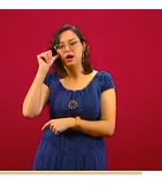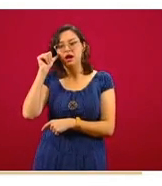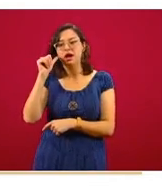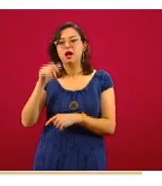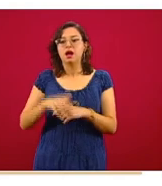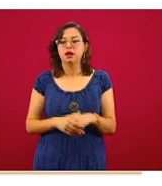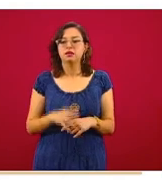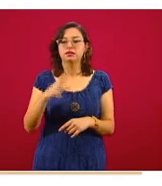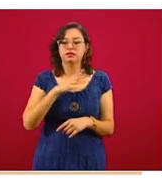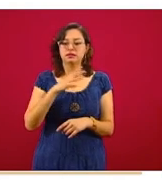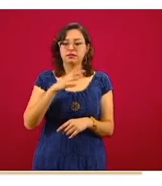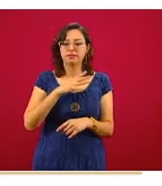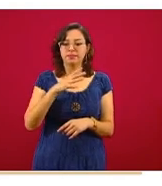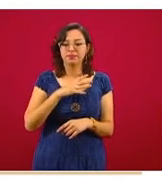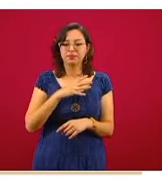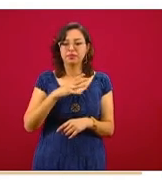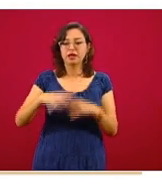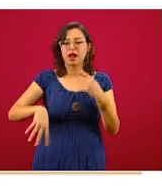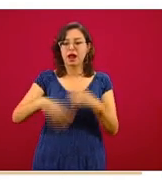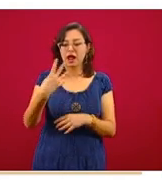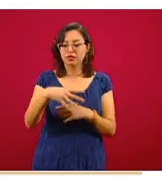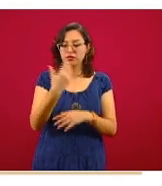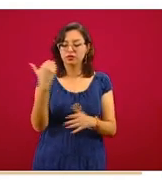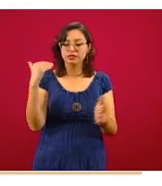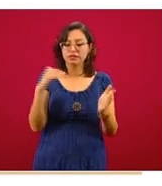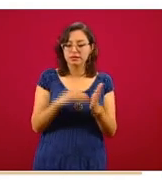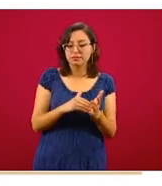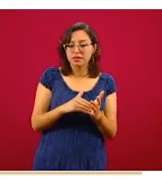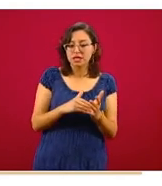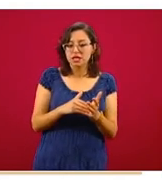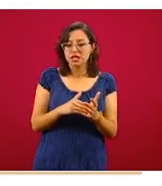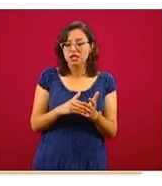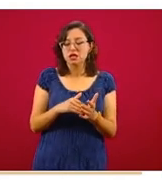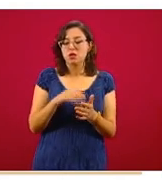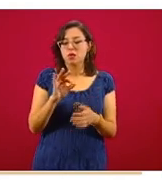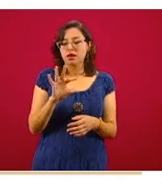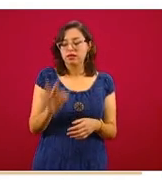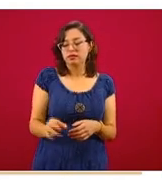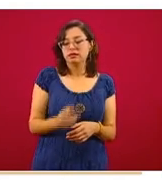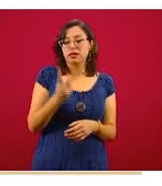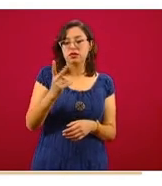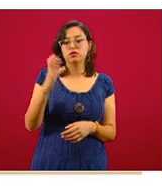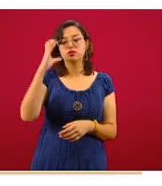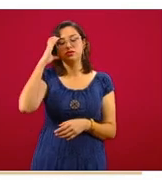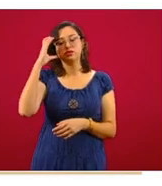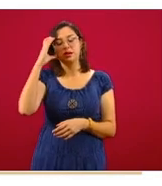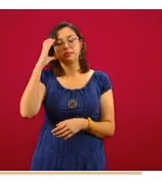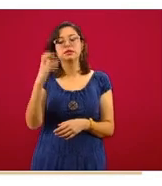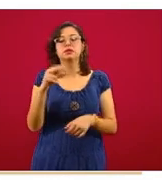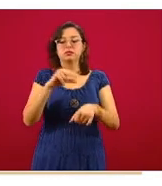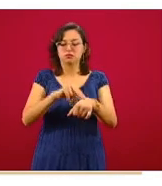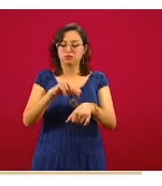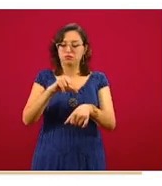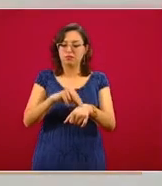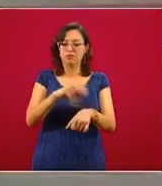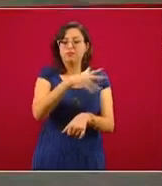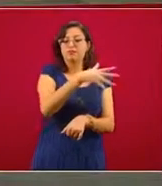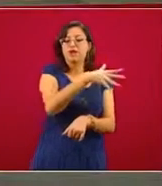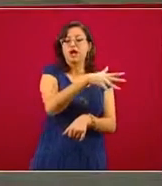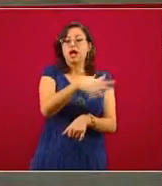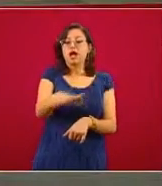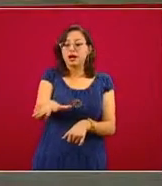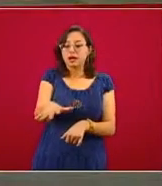and yesterday we had, but this data, because some hospitals are still presenting their information, but yesterday we